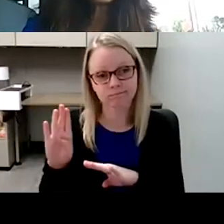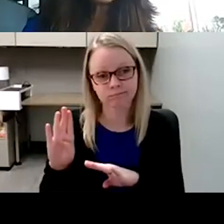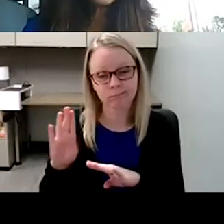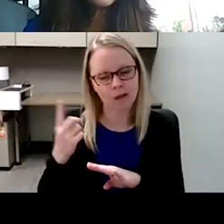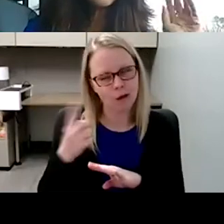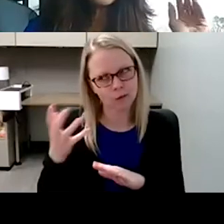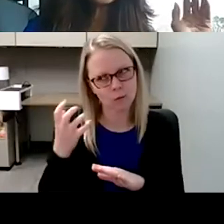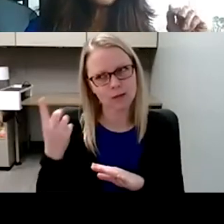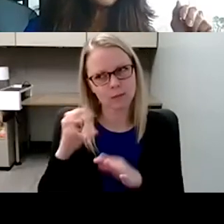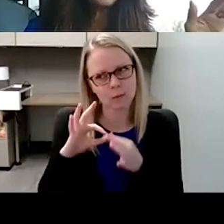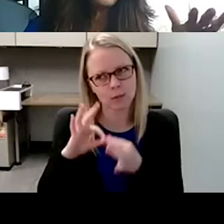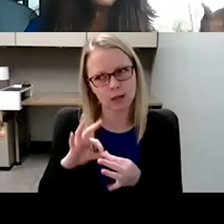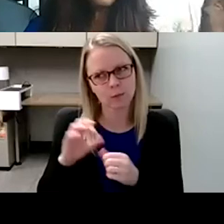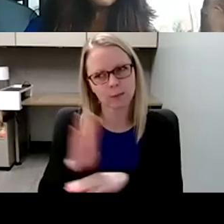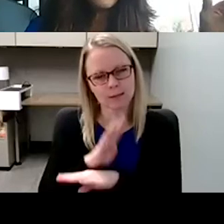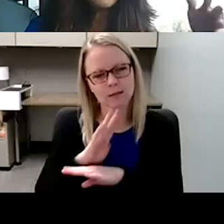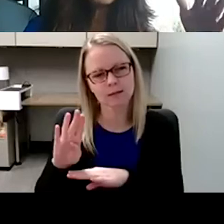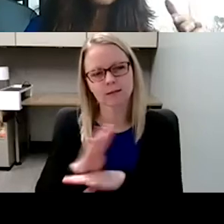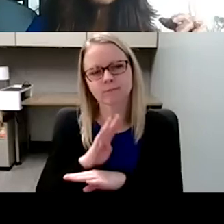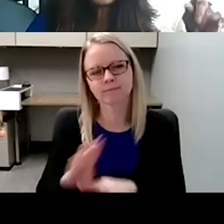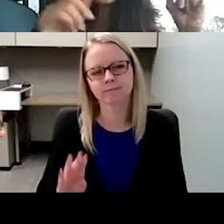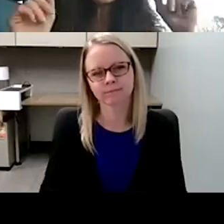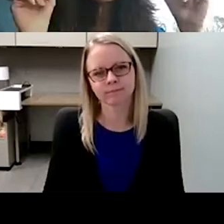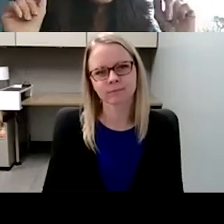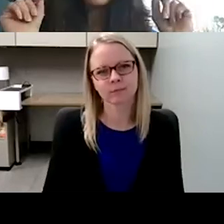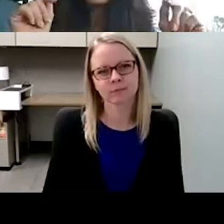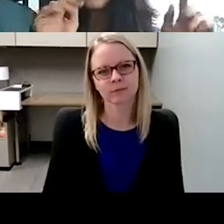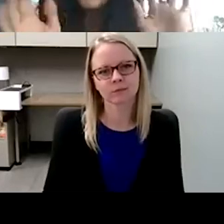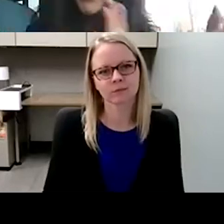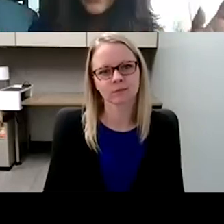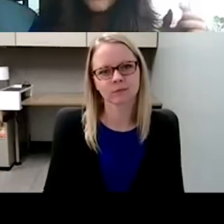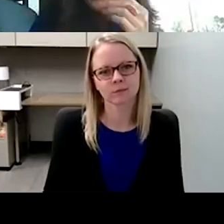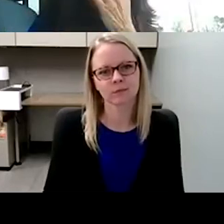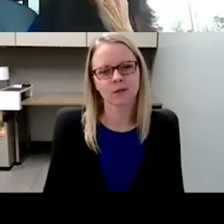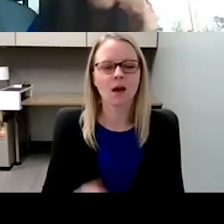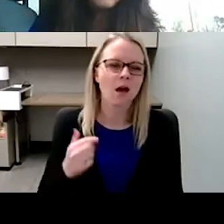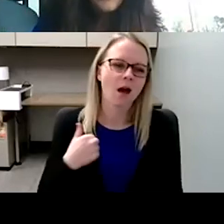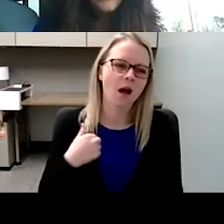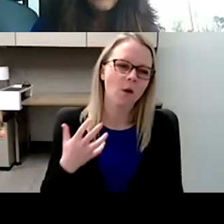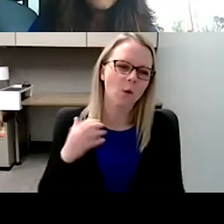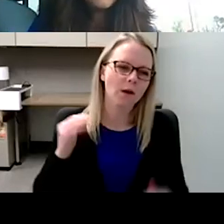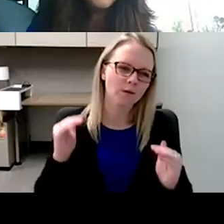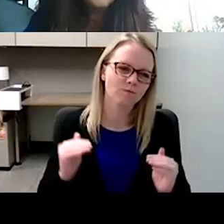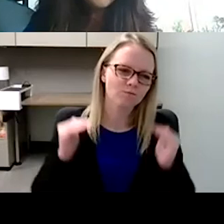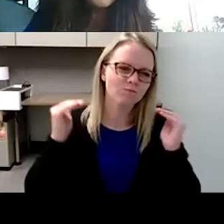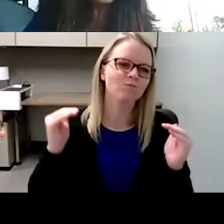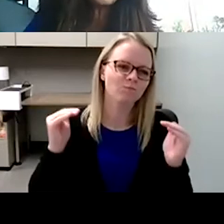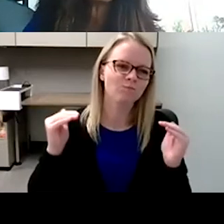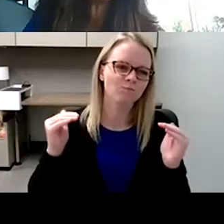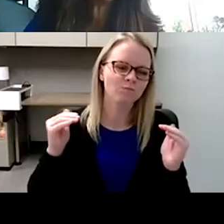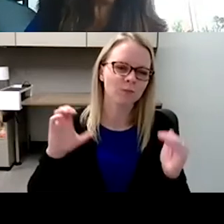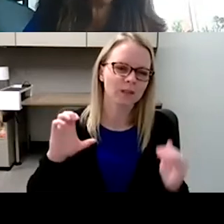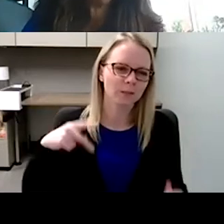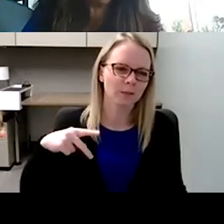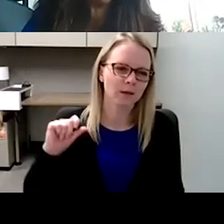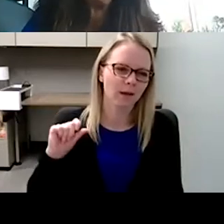business, and I wanted to be at, so to speak, a higher level. So I went on to get my CPA. That's that